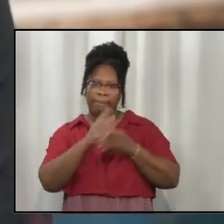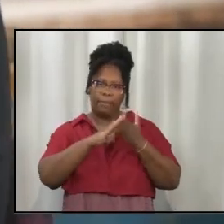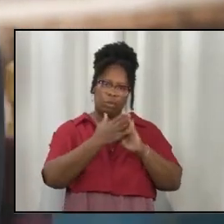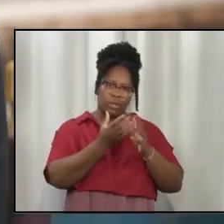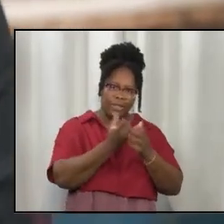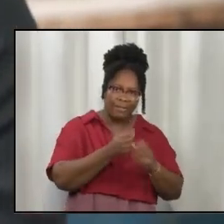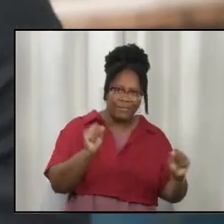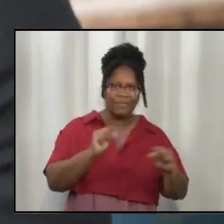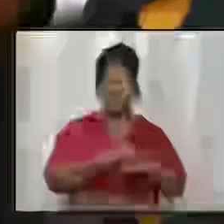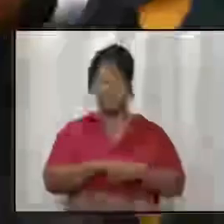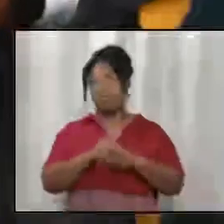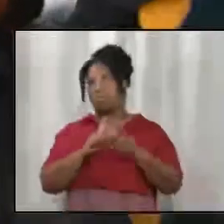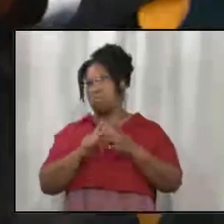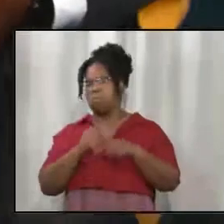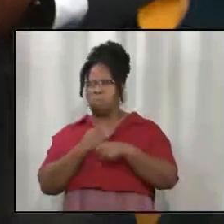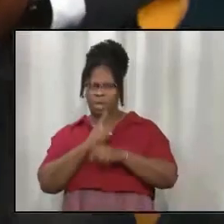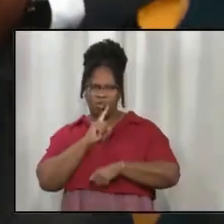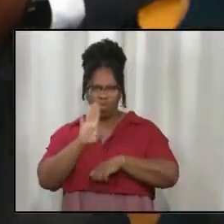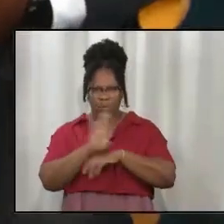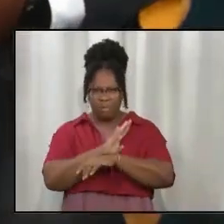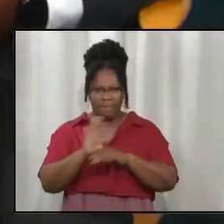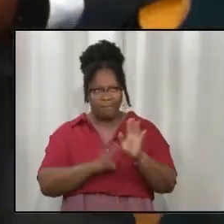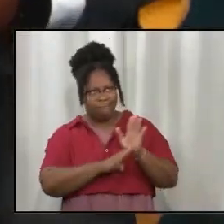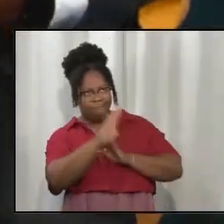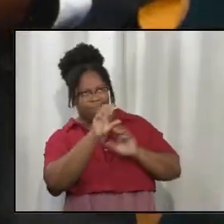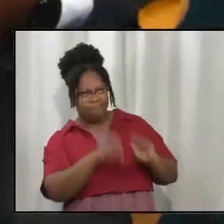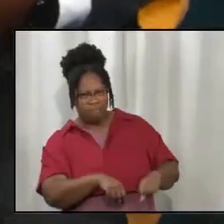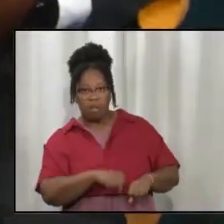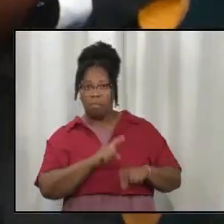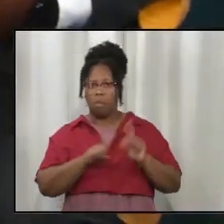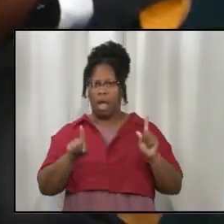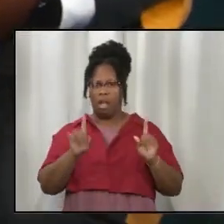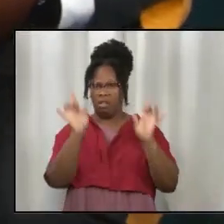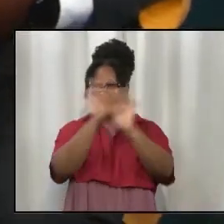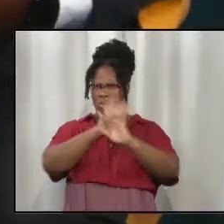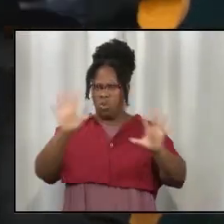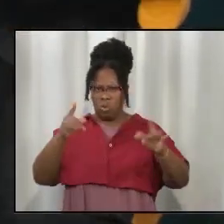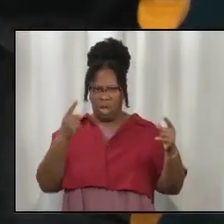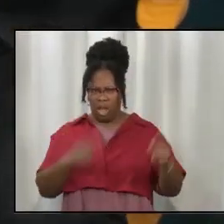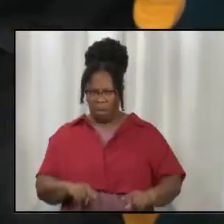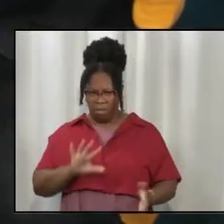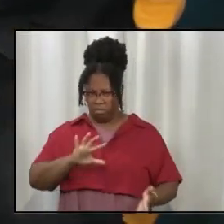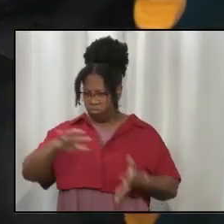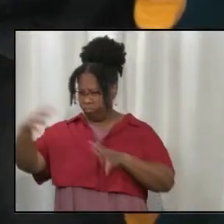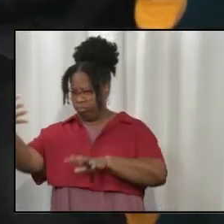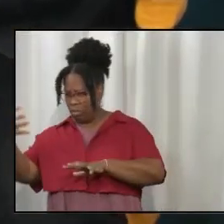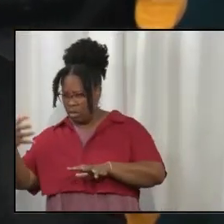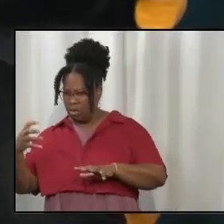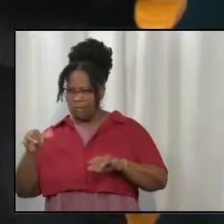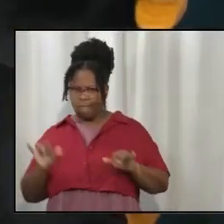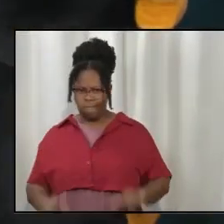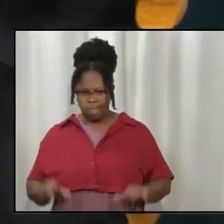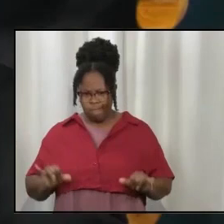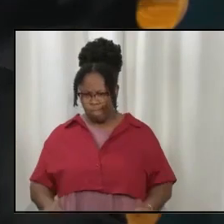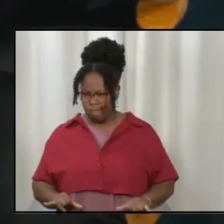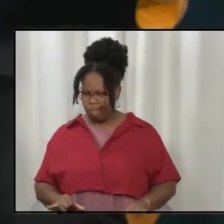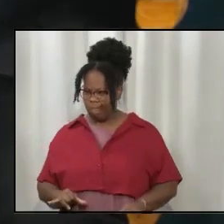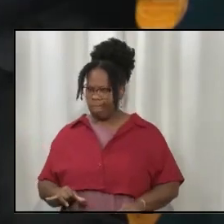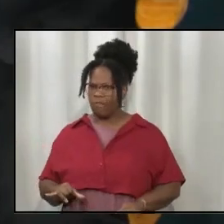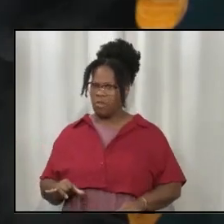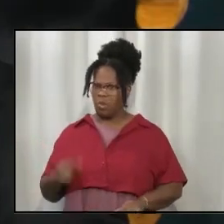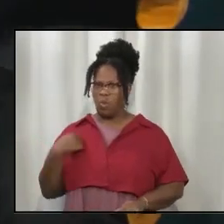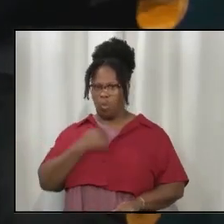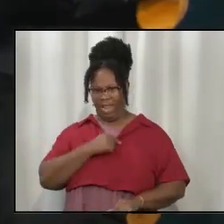that your business can thrive. But when you're in a crisis and you see that we all have to, as you say, get our